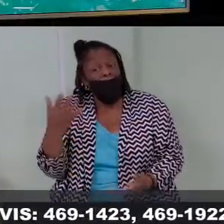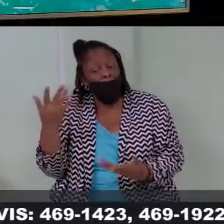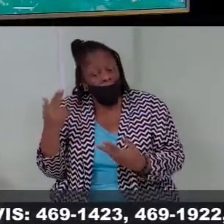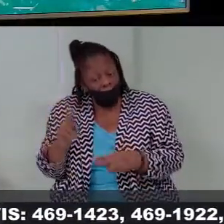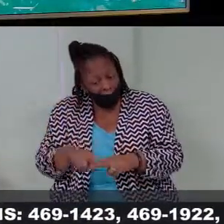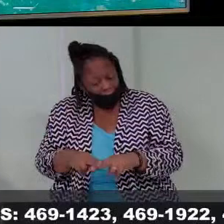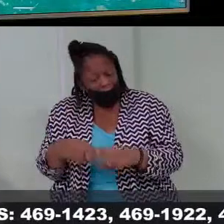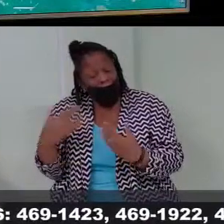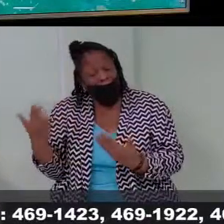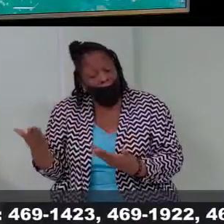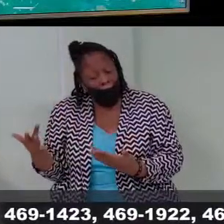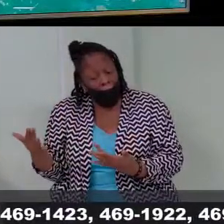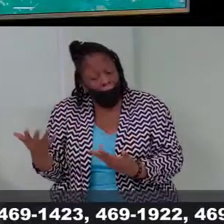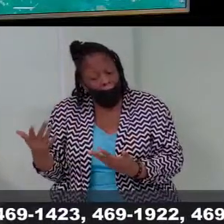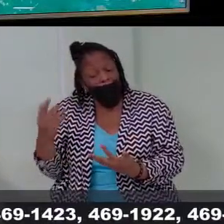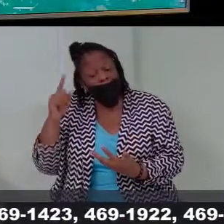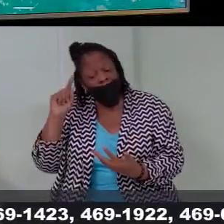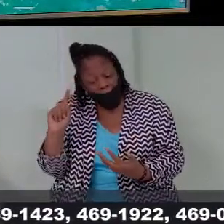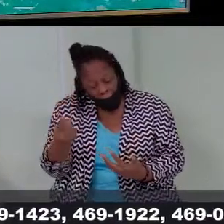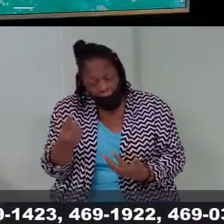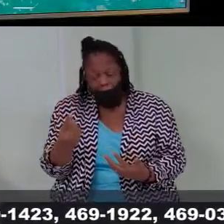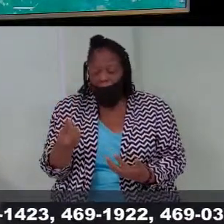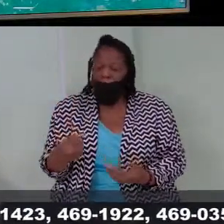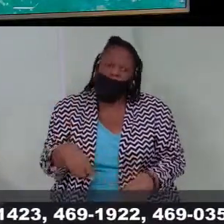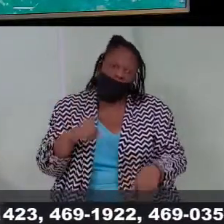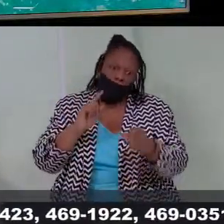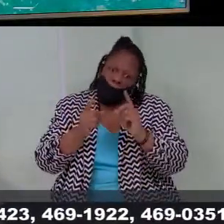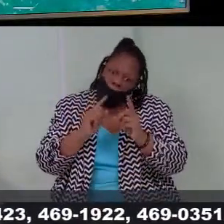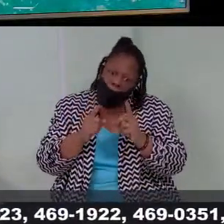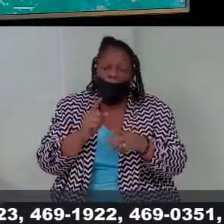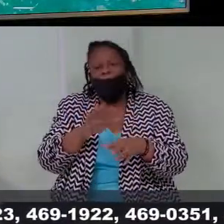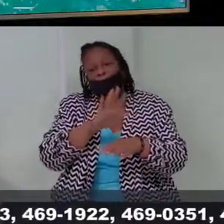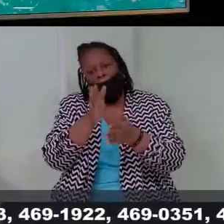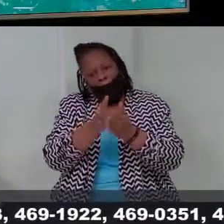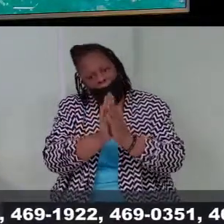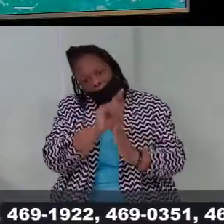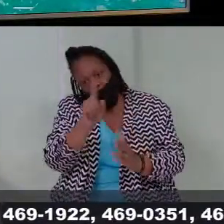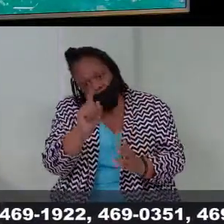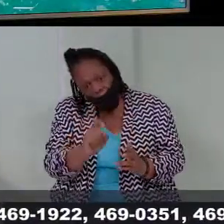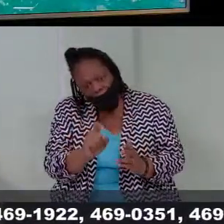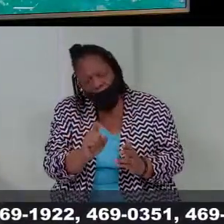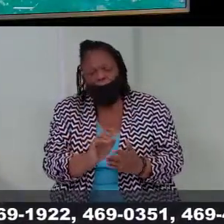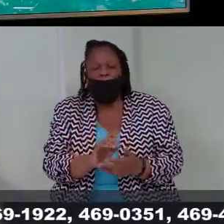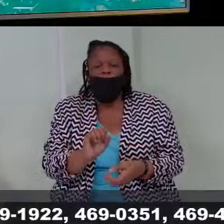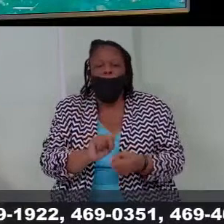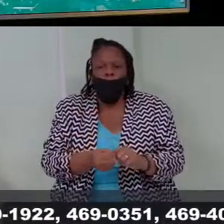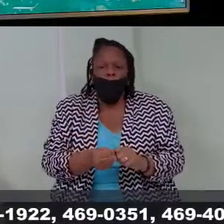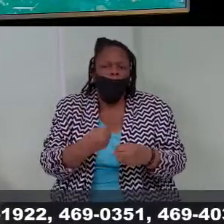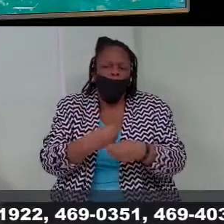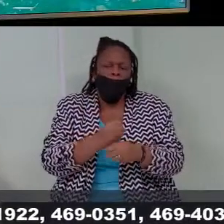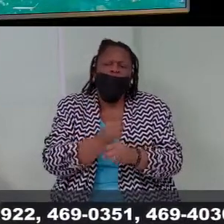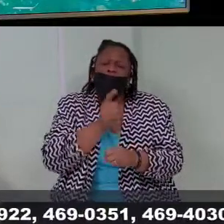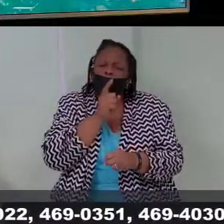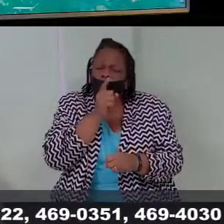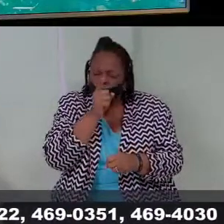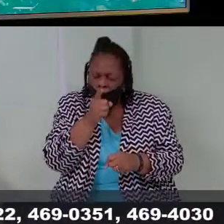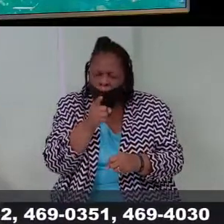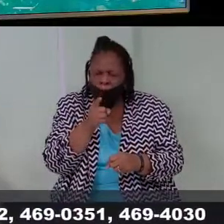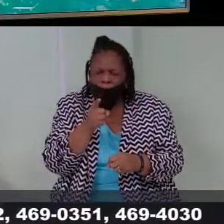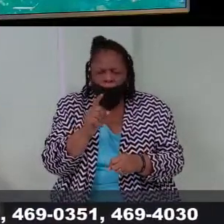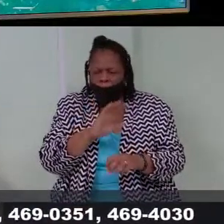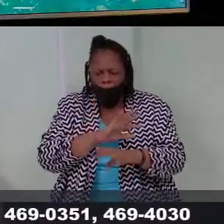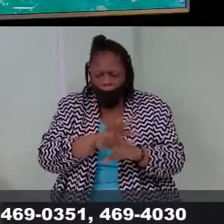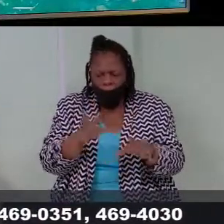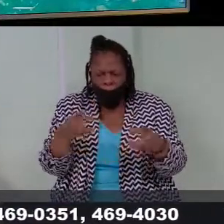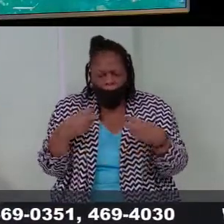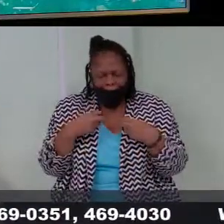physician, they usually engage you and ask you a number of questions just to make sure that you do not